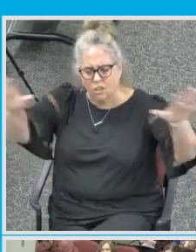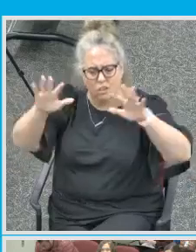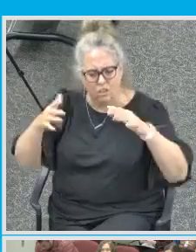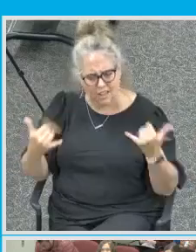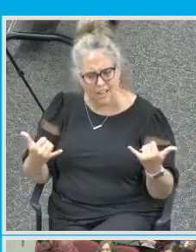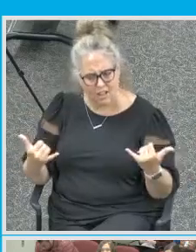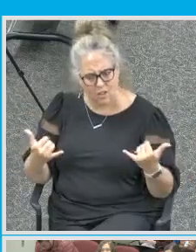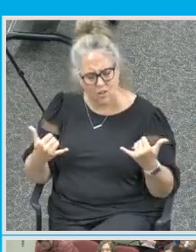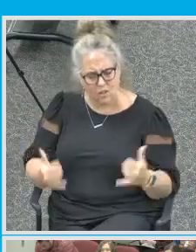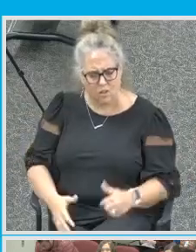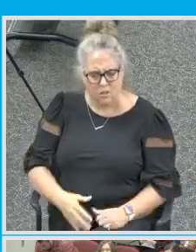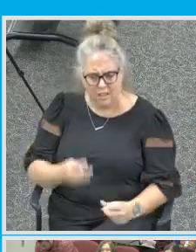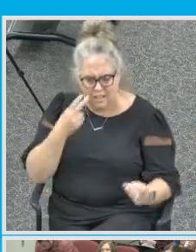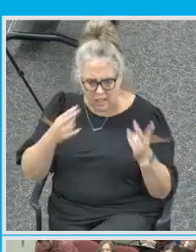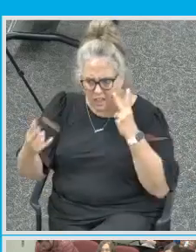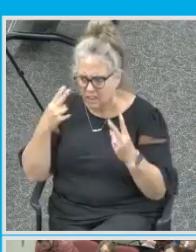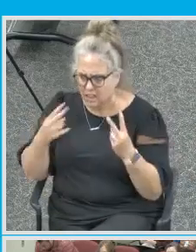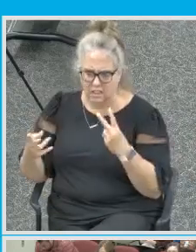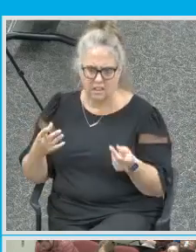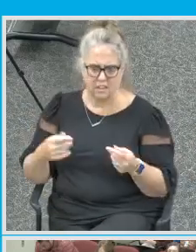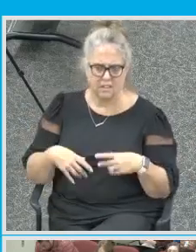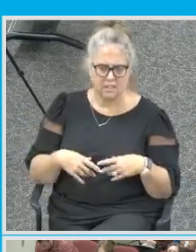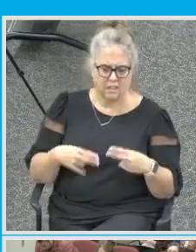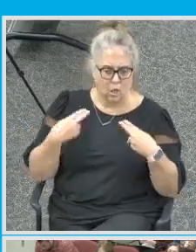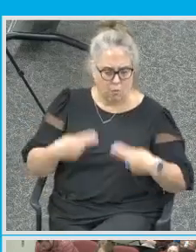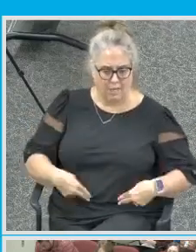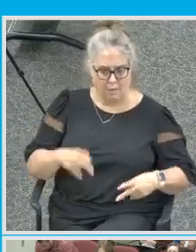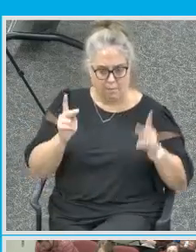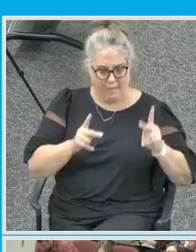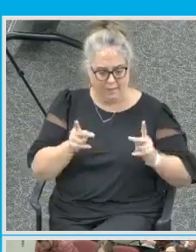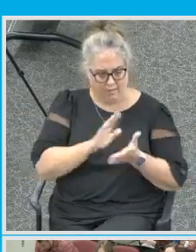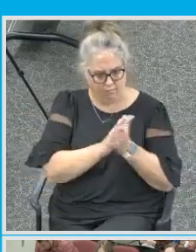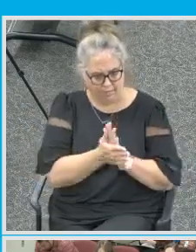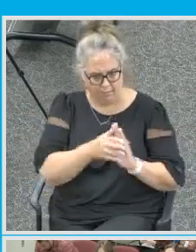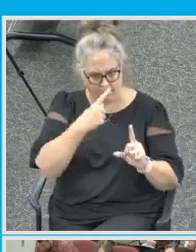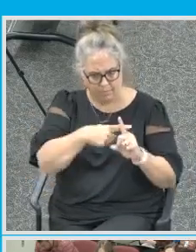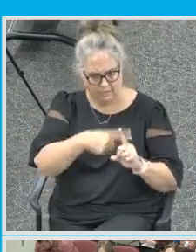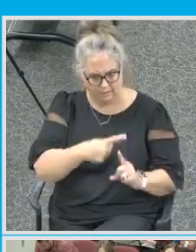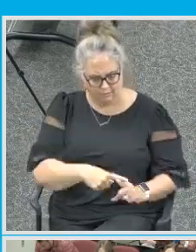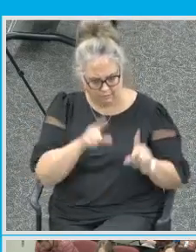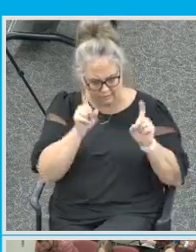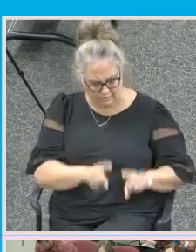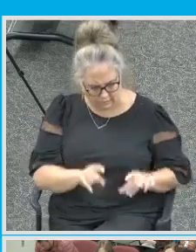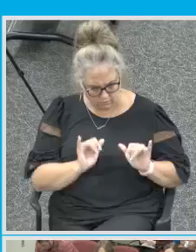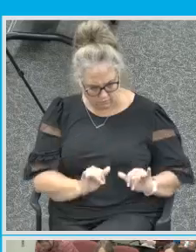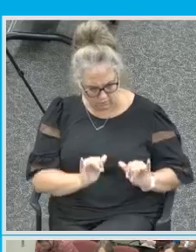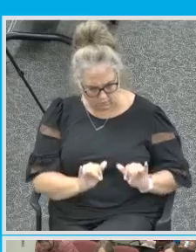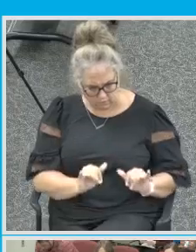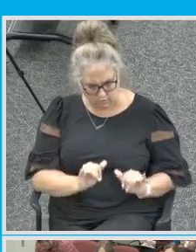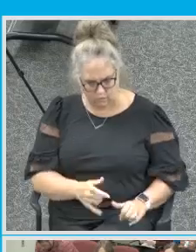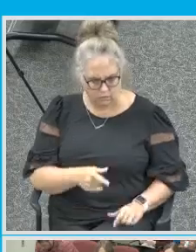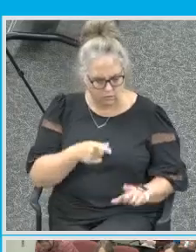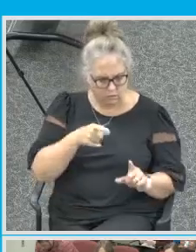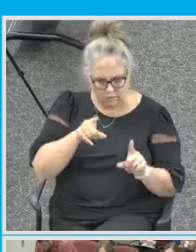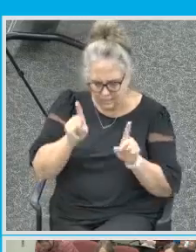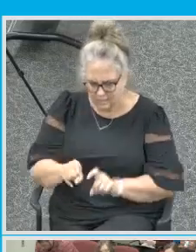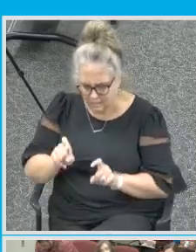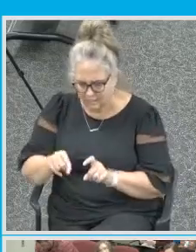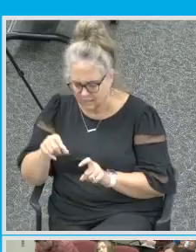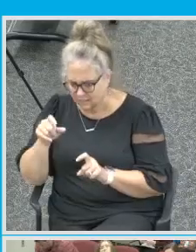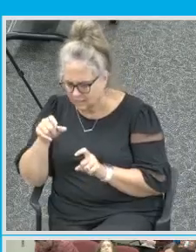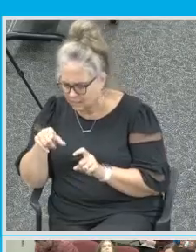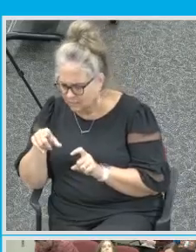do you have Culex mosquitoes in the county? Yes. Are they infected with West Nile virus? Yes, because that's the only way people get infected.